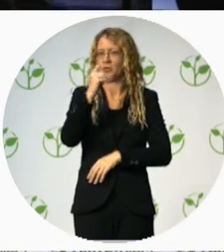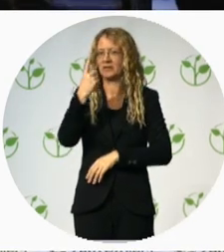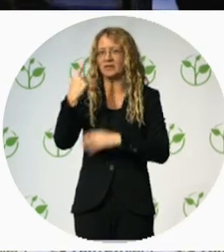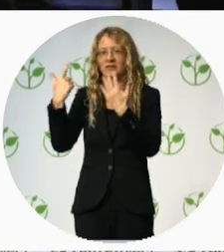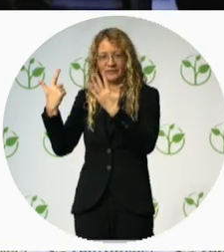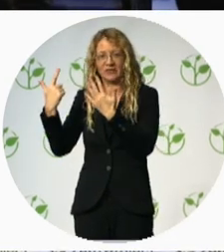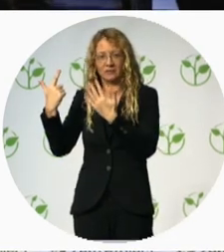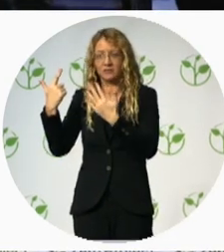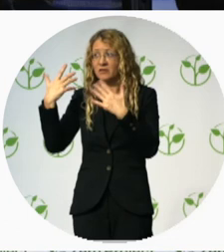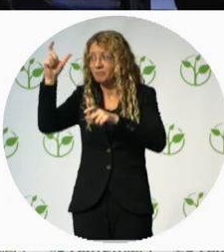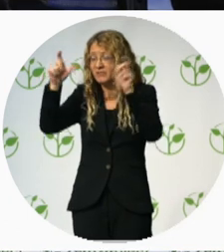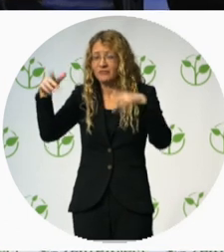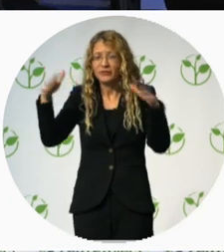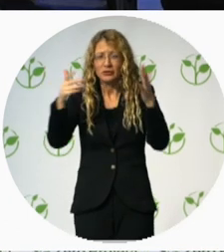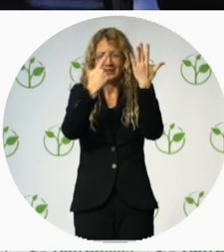countries.